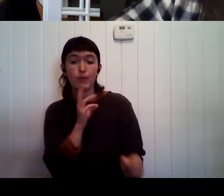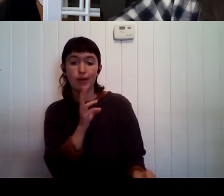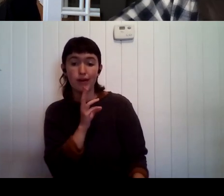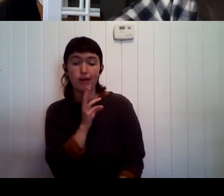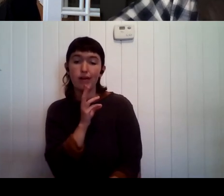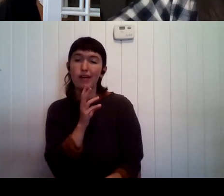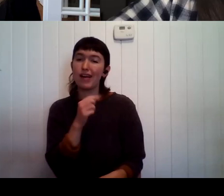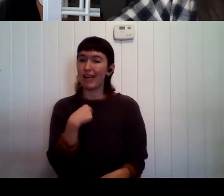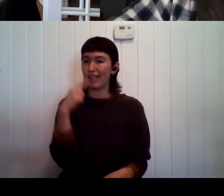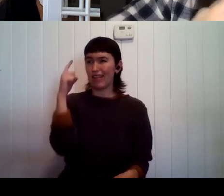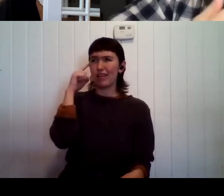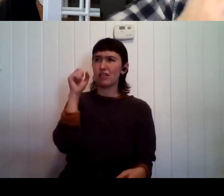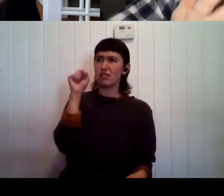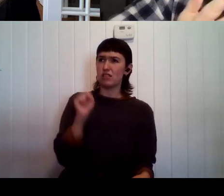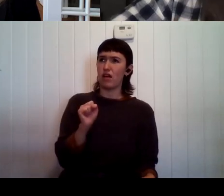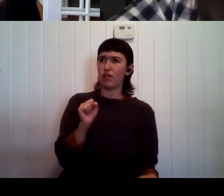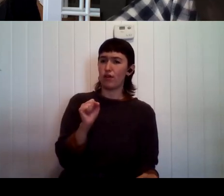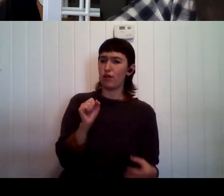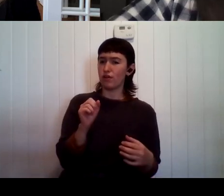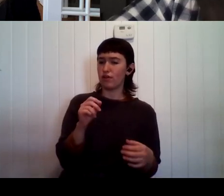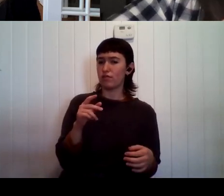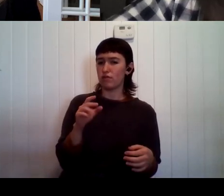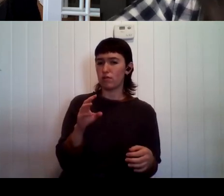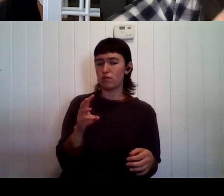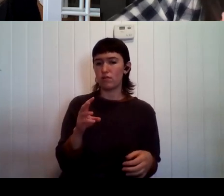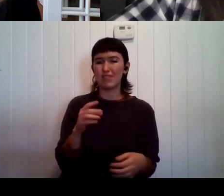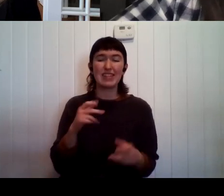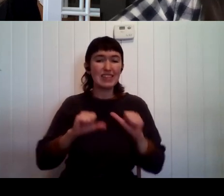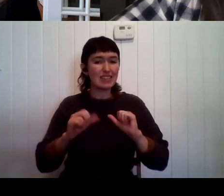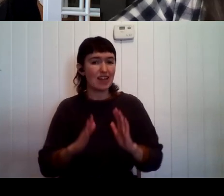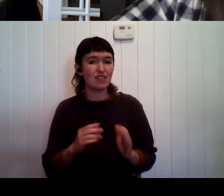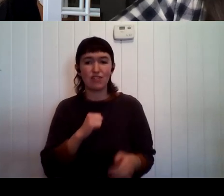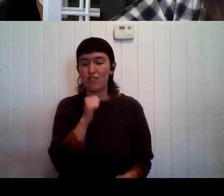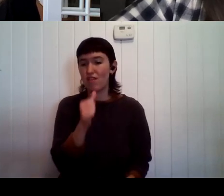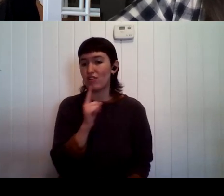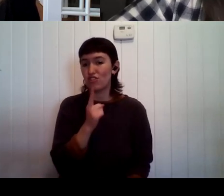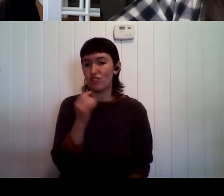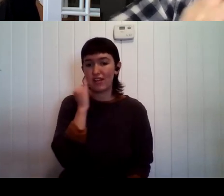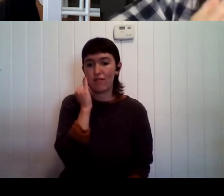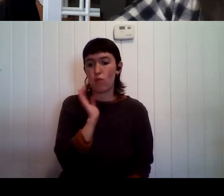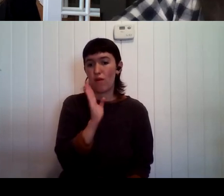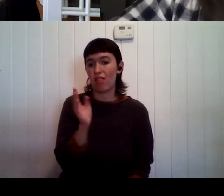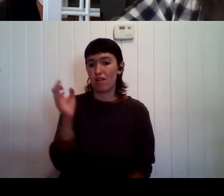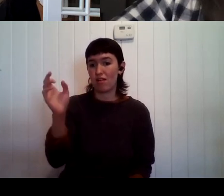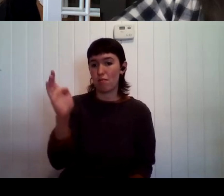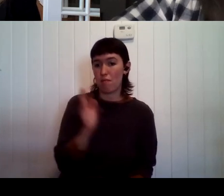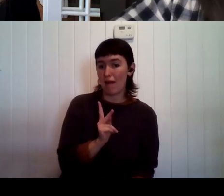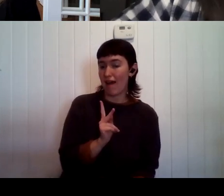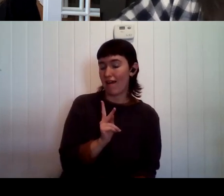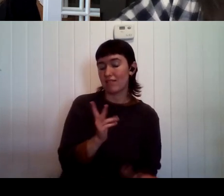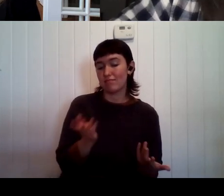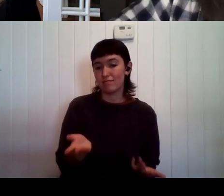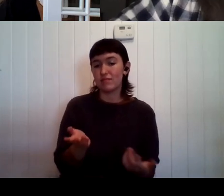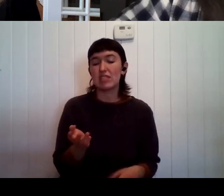I don't know if there are, like, scientists are like, we're not really sure if they're going to come back or what. So there's at least an example of a